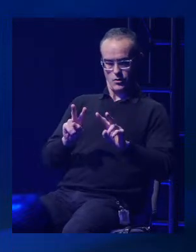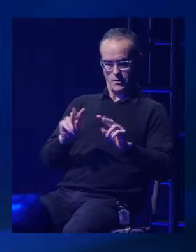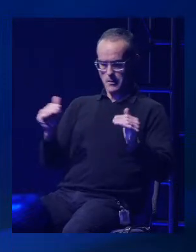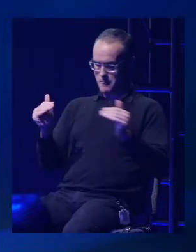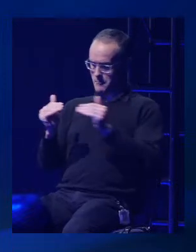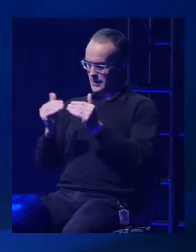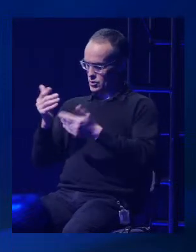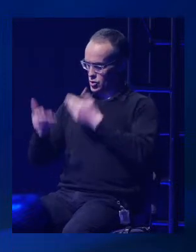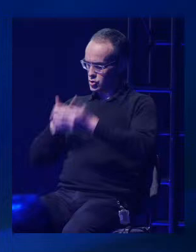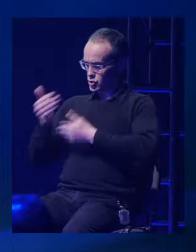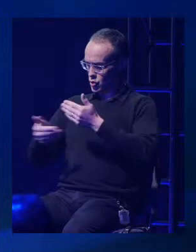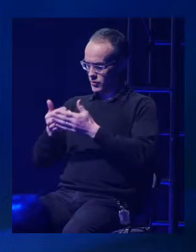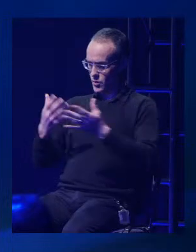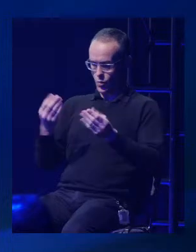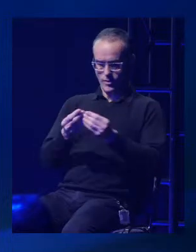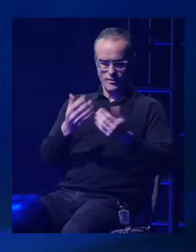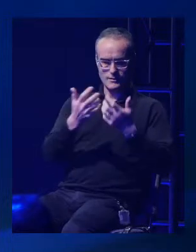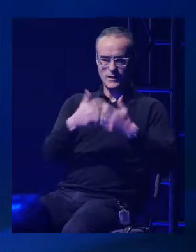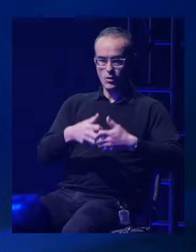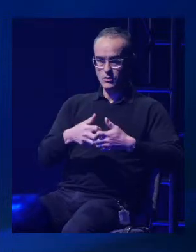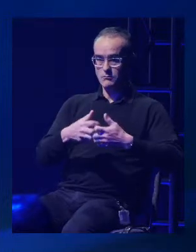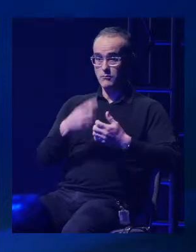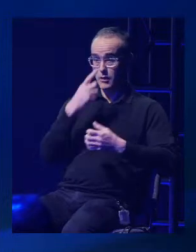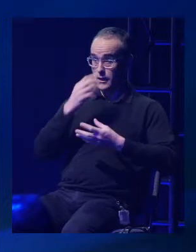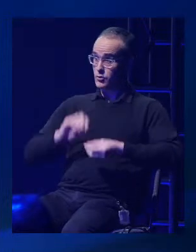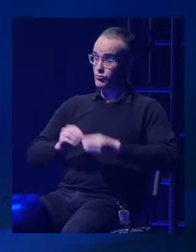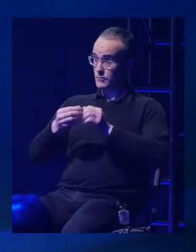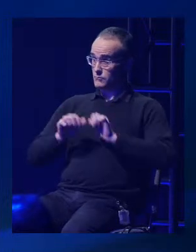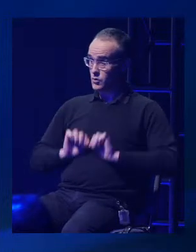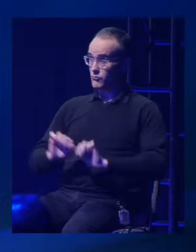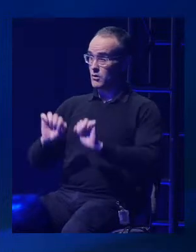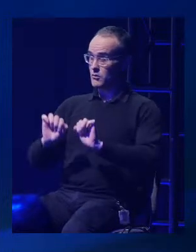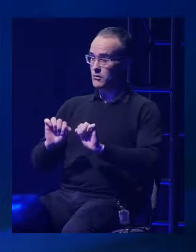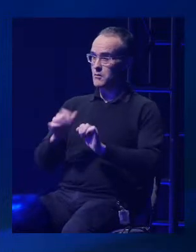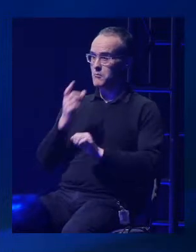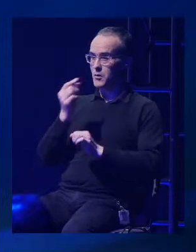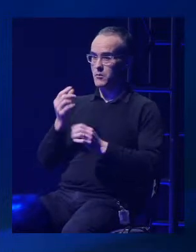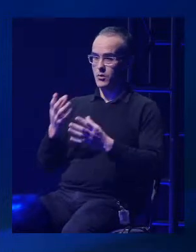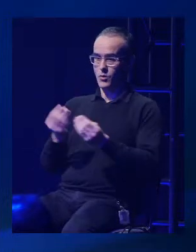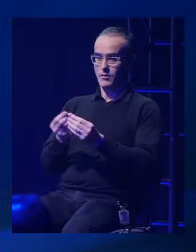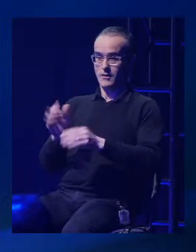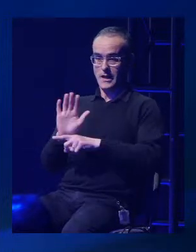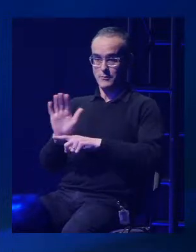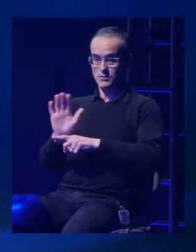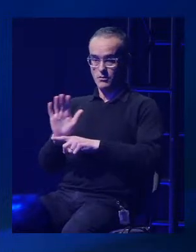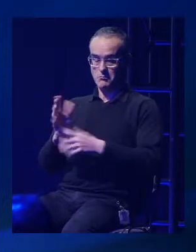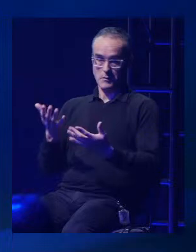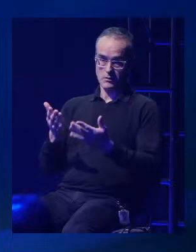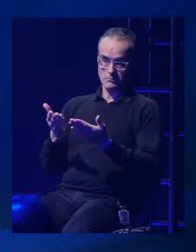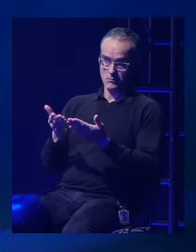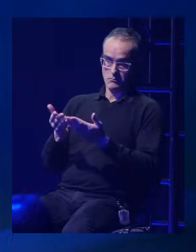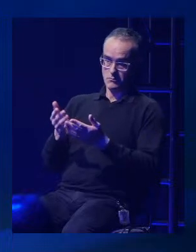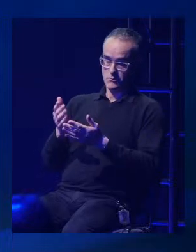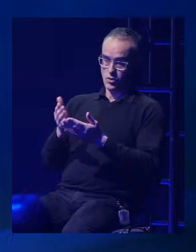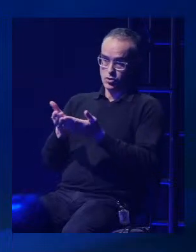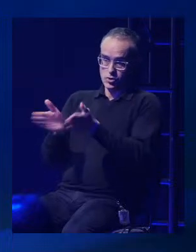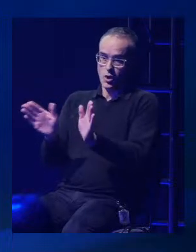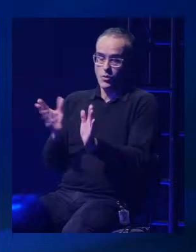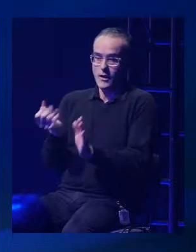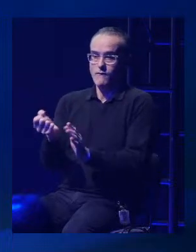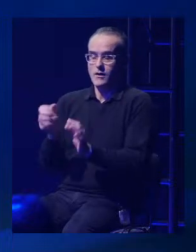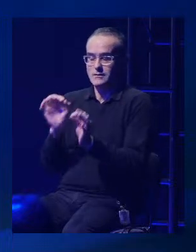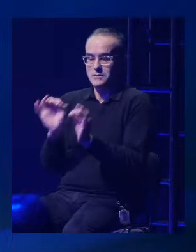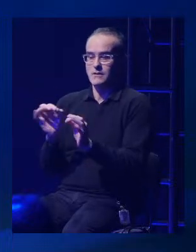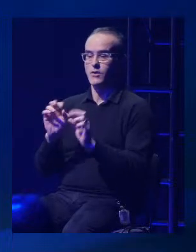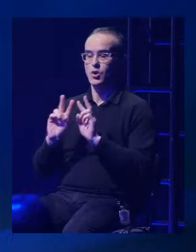to the technology. So you create your own. Maybe it's happening for an episodic, so there's a particular look for a show already, and the